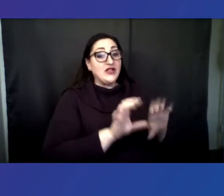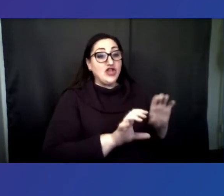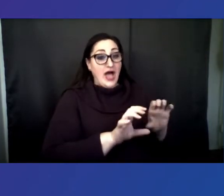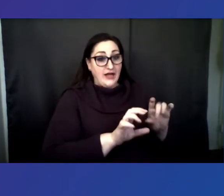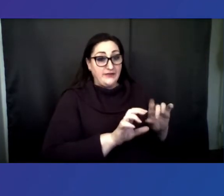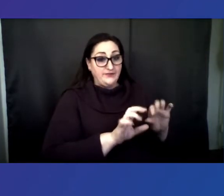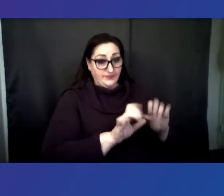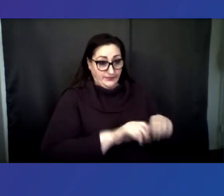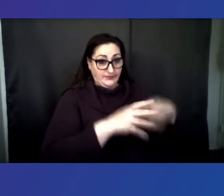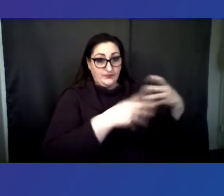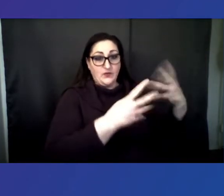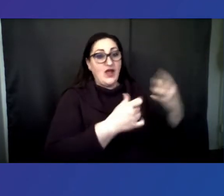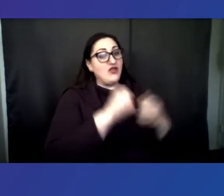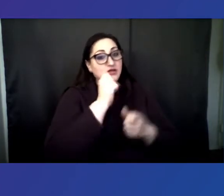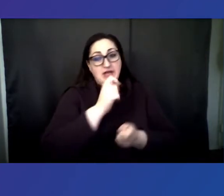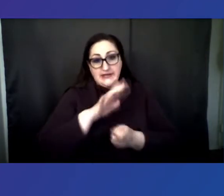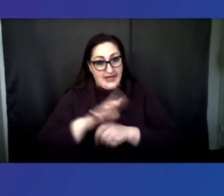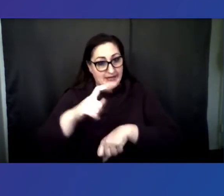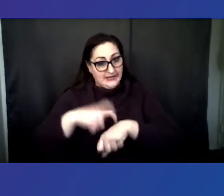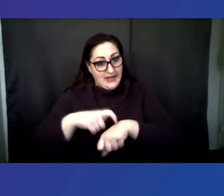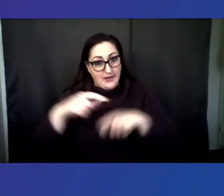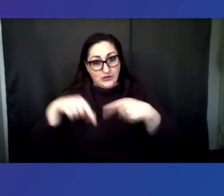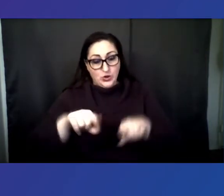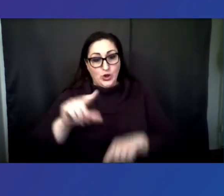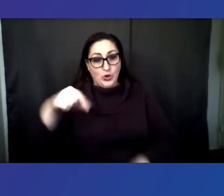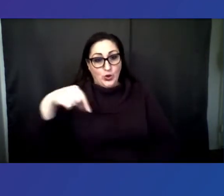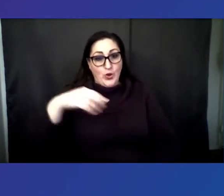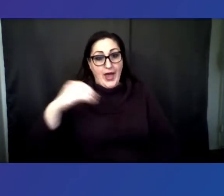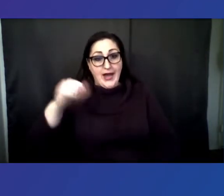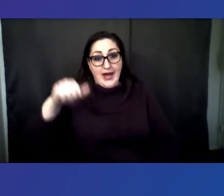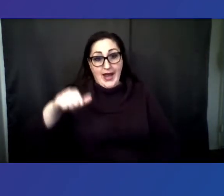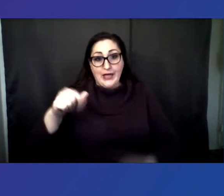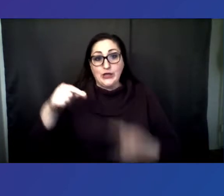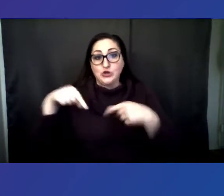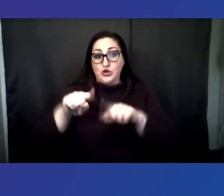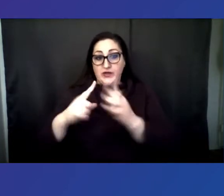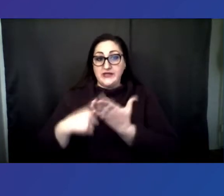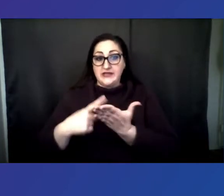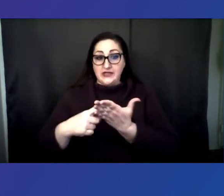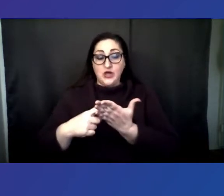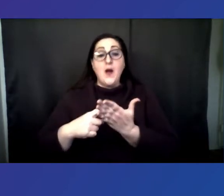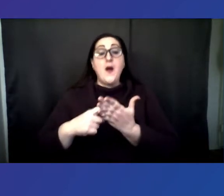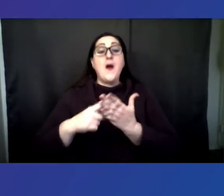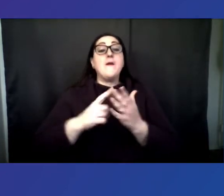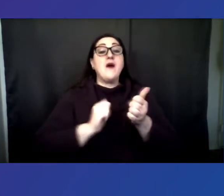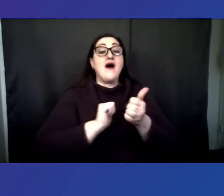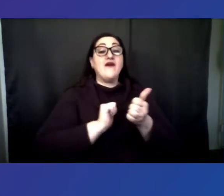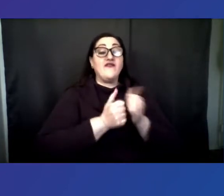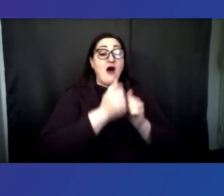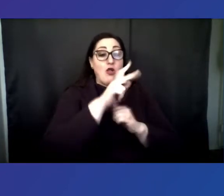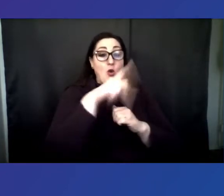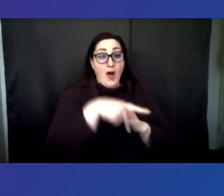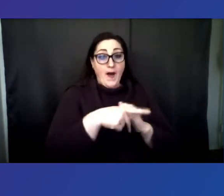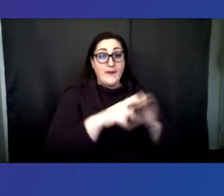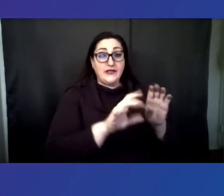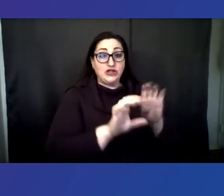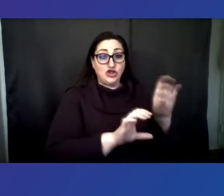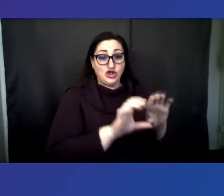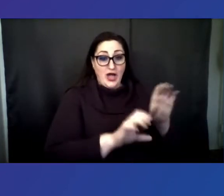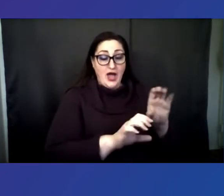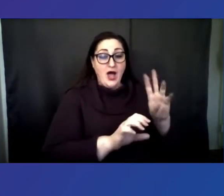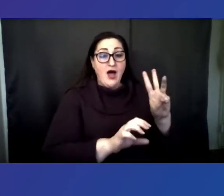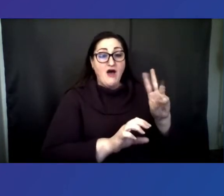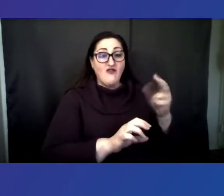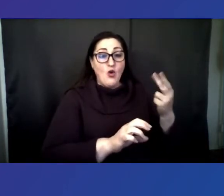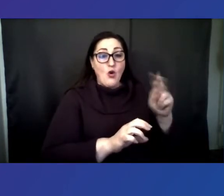for Q&A during this discussion, but there will be a keynote follow-up chat in the community section of WOVA